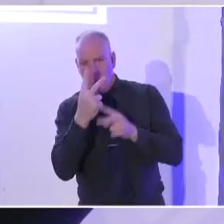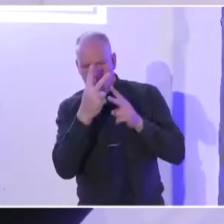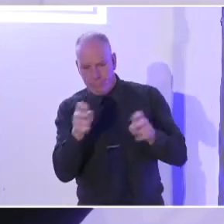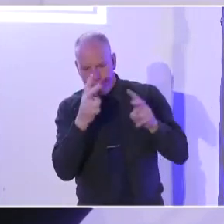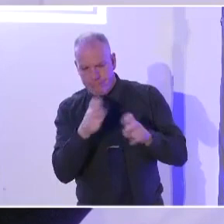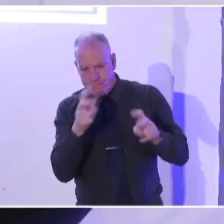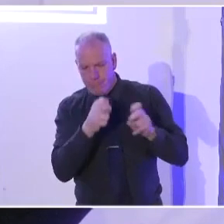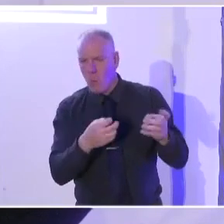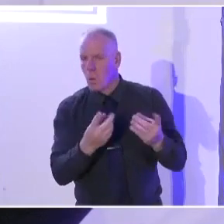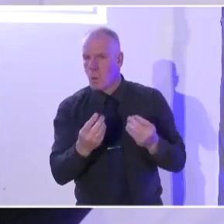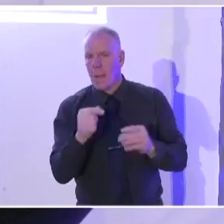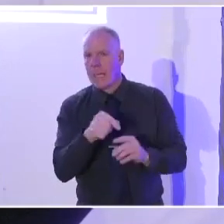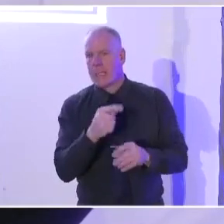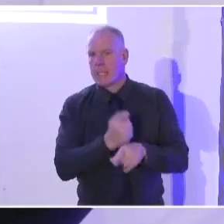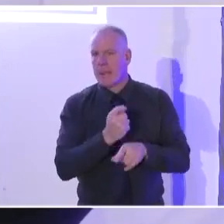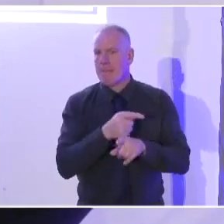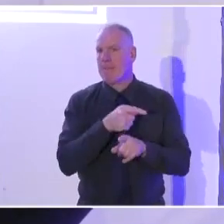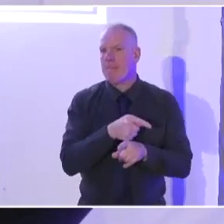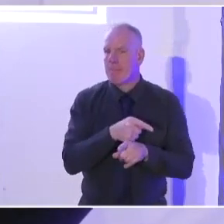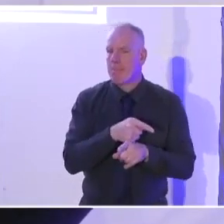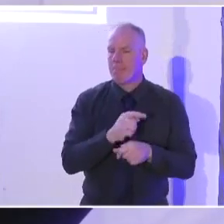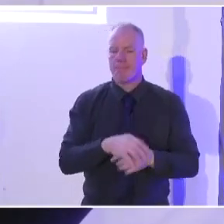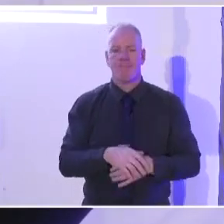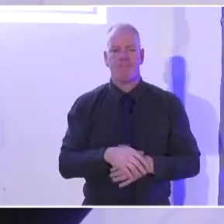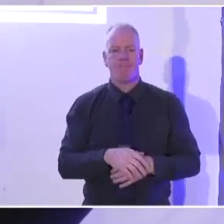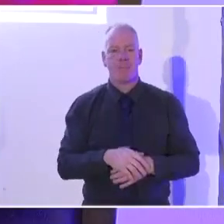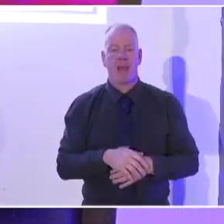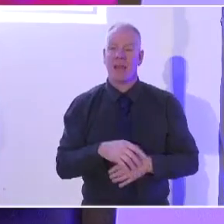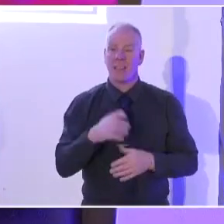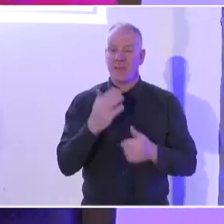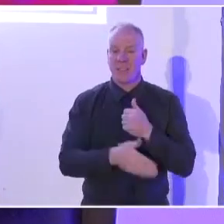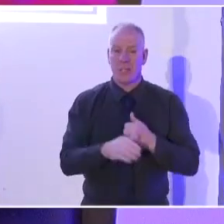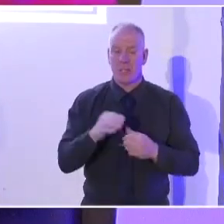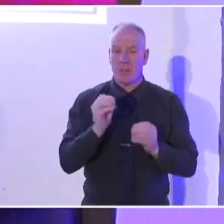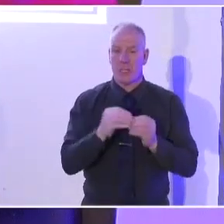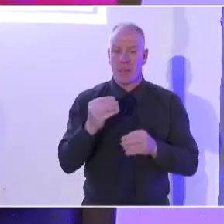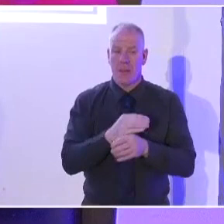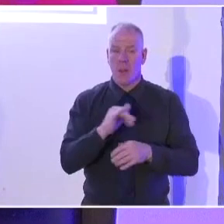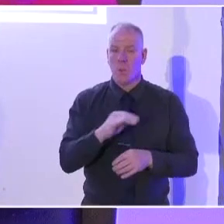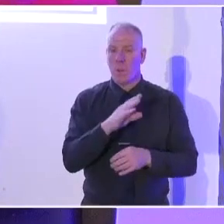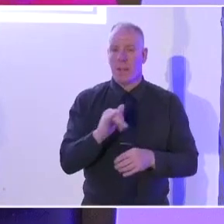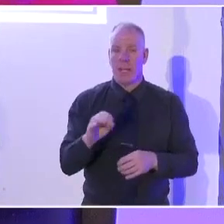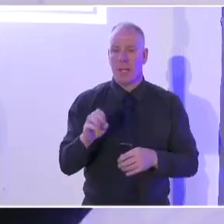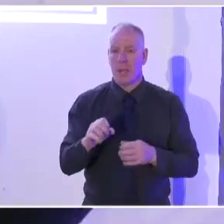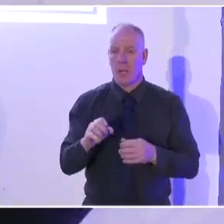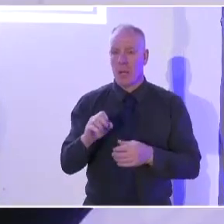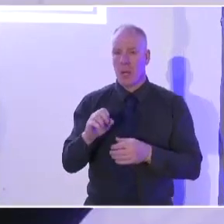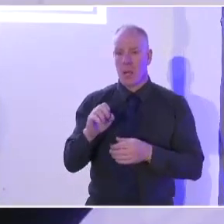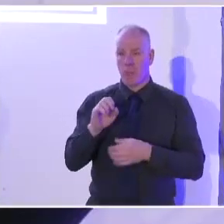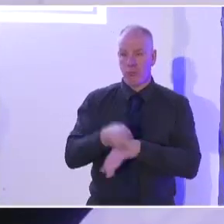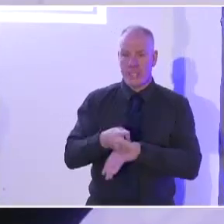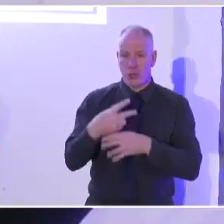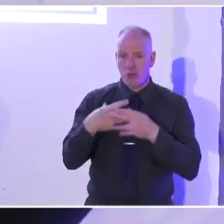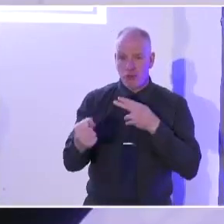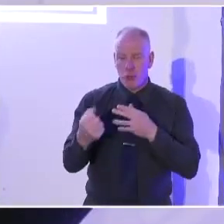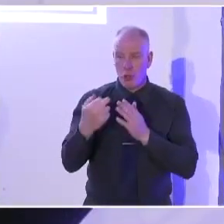scrutinize the measures that you had in place at the time. And I think, you know, as Julie mentioned earlier, breach reporting is going down. And I think it's